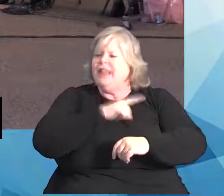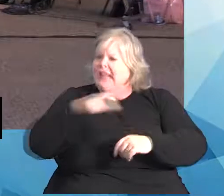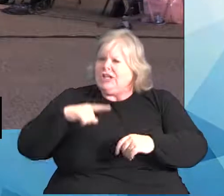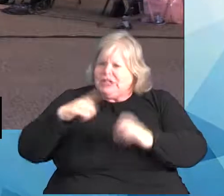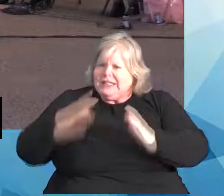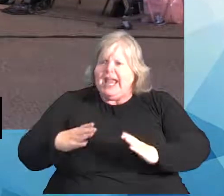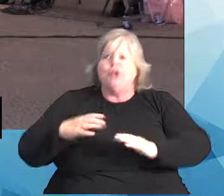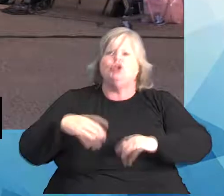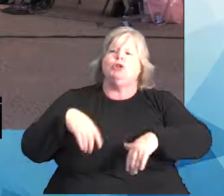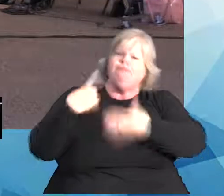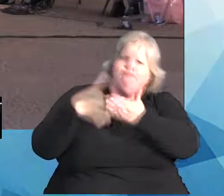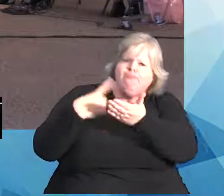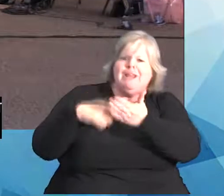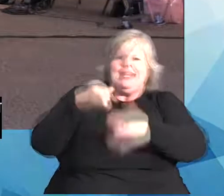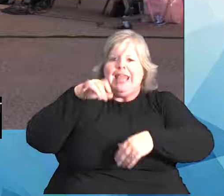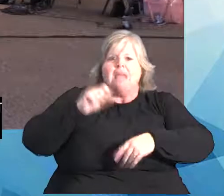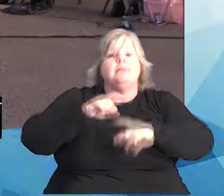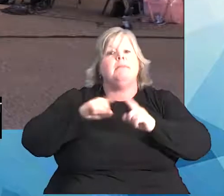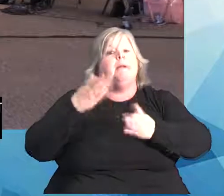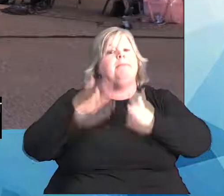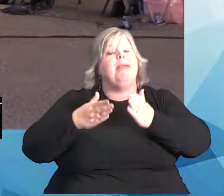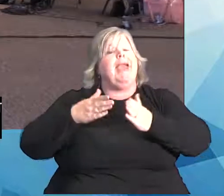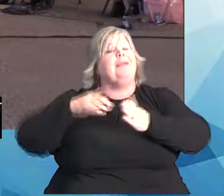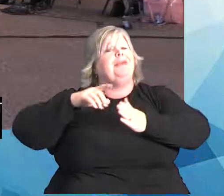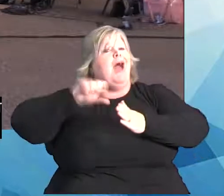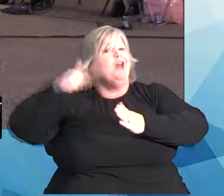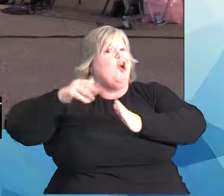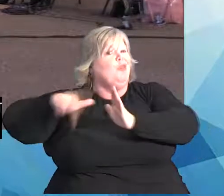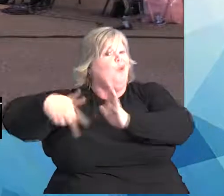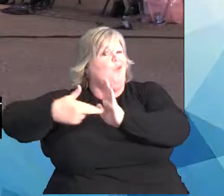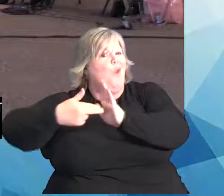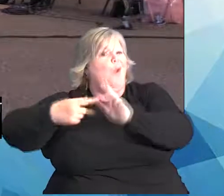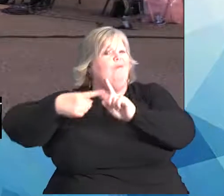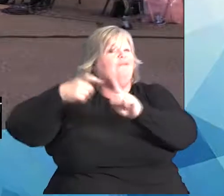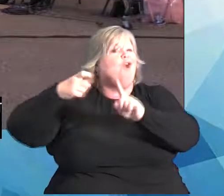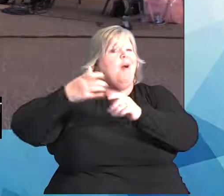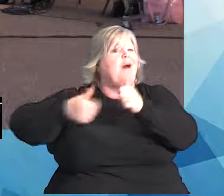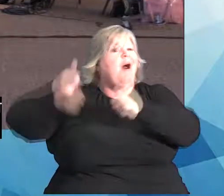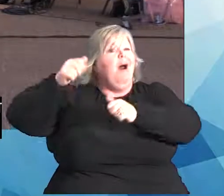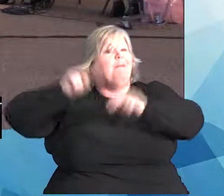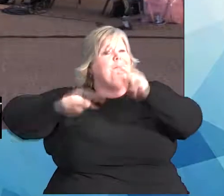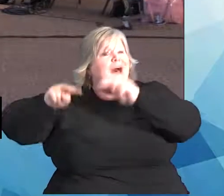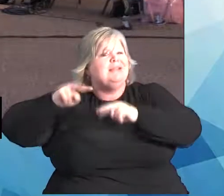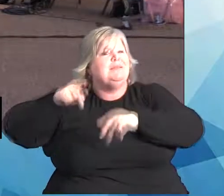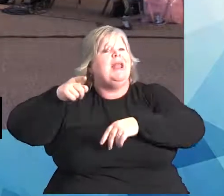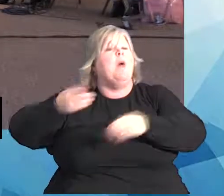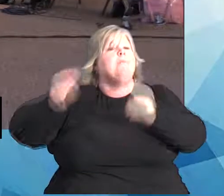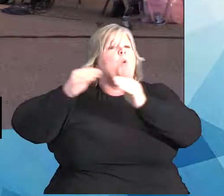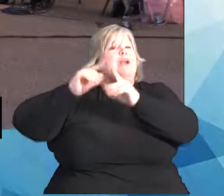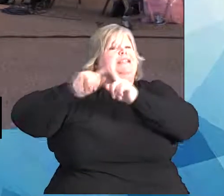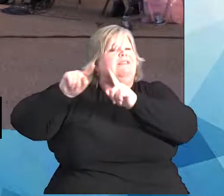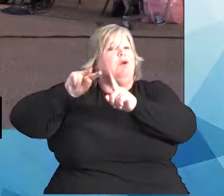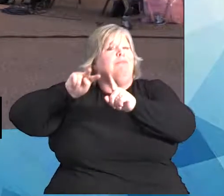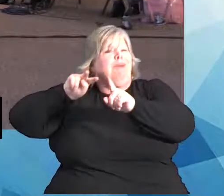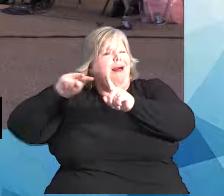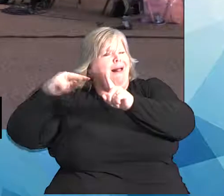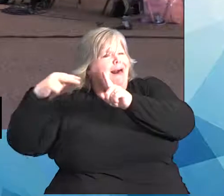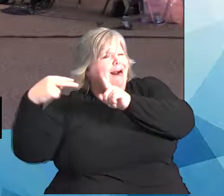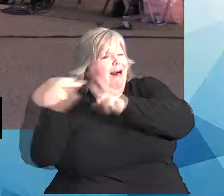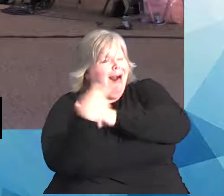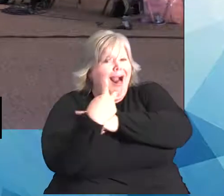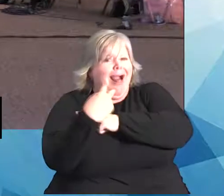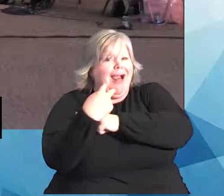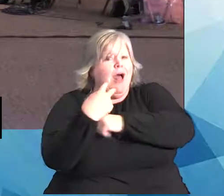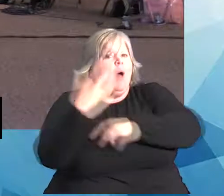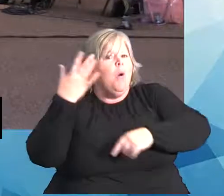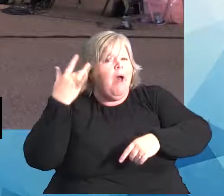but maybe there's a role on the ombudsman side that kind of sees it from all angles, because I think sometimes